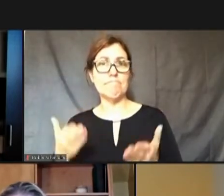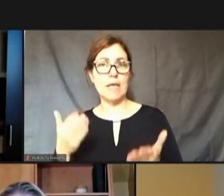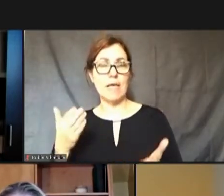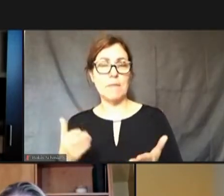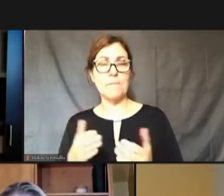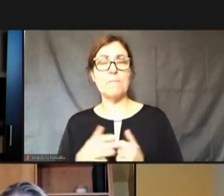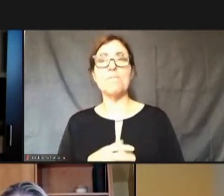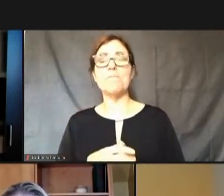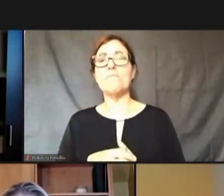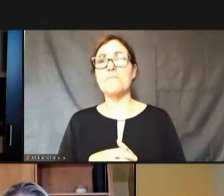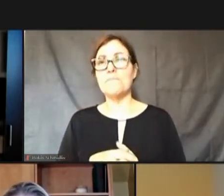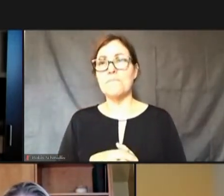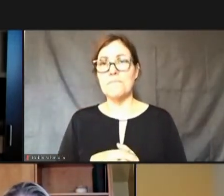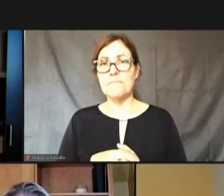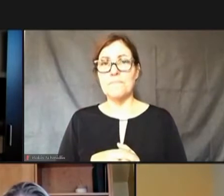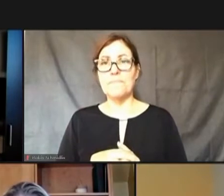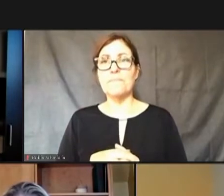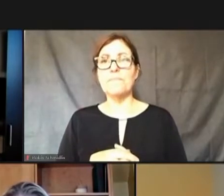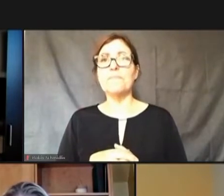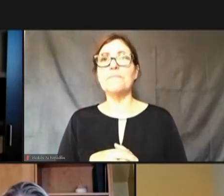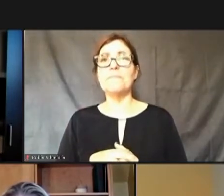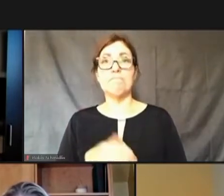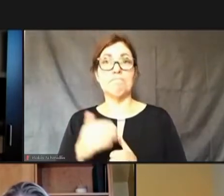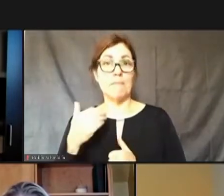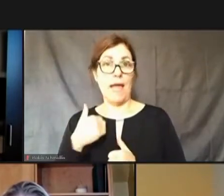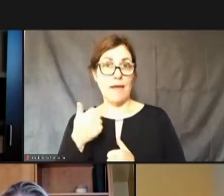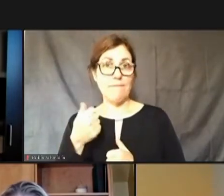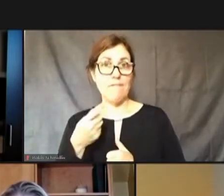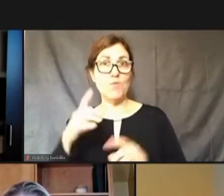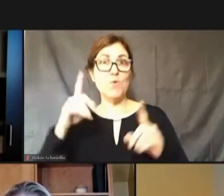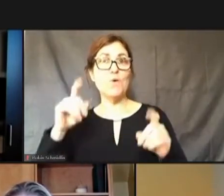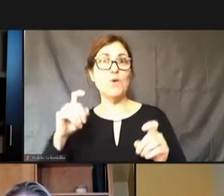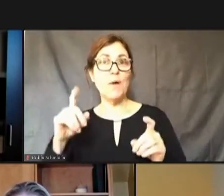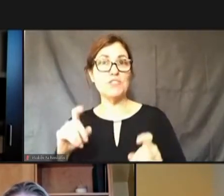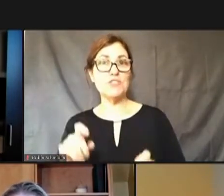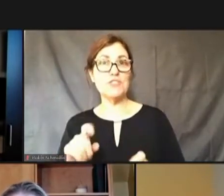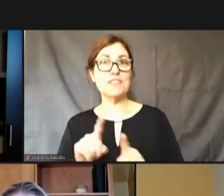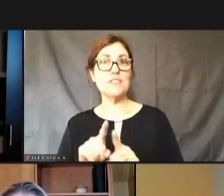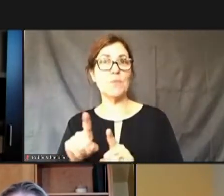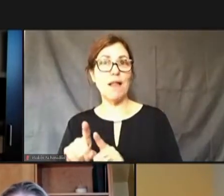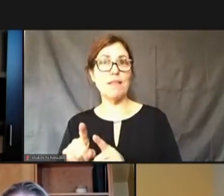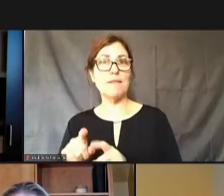So I have just a few questions as well.